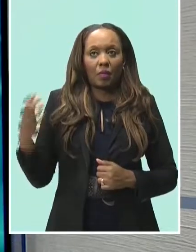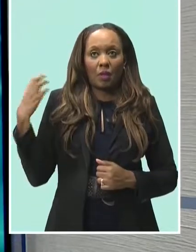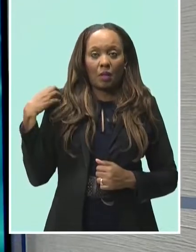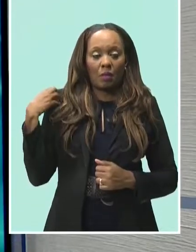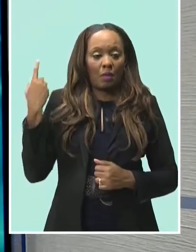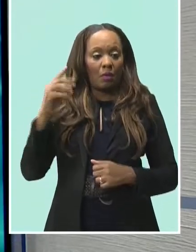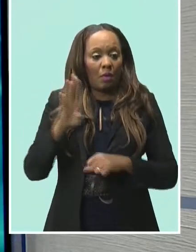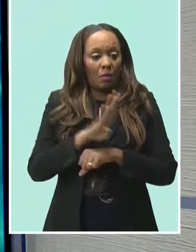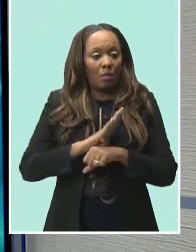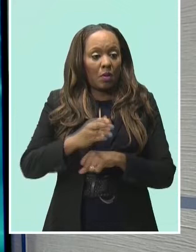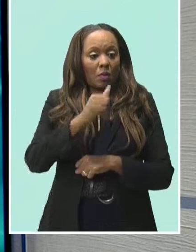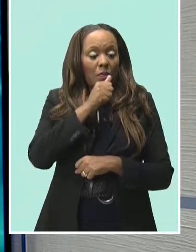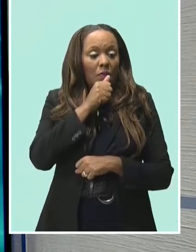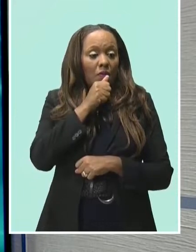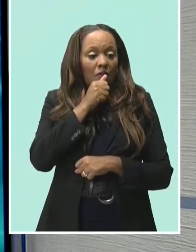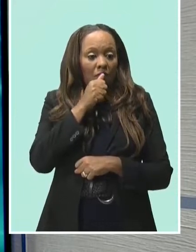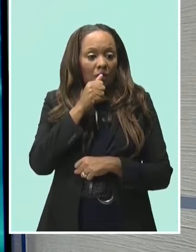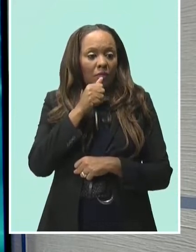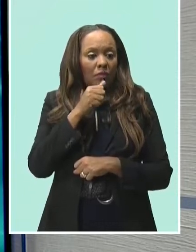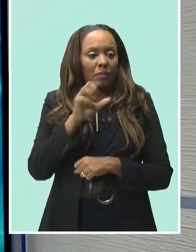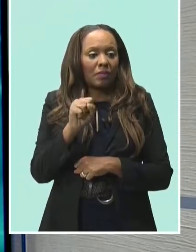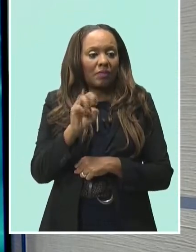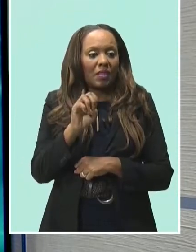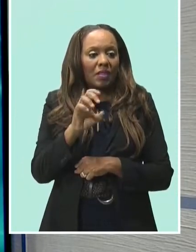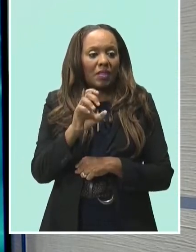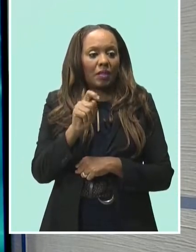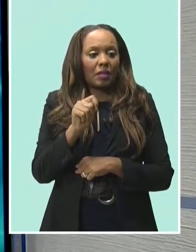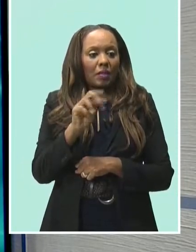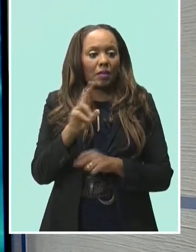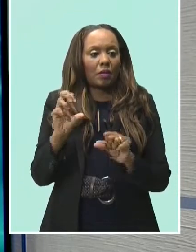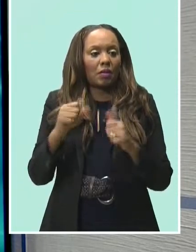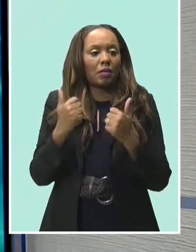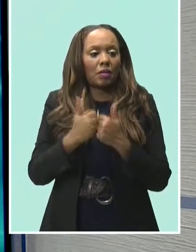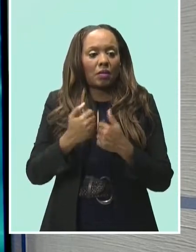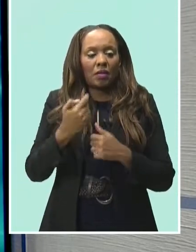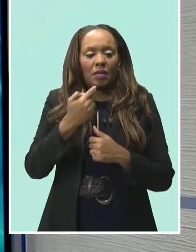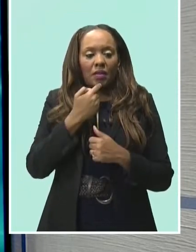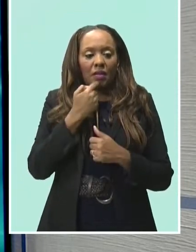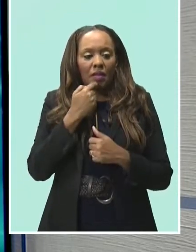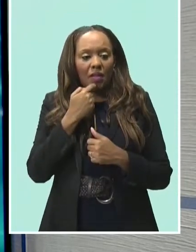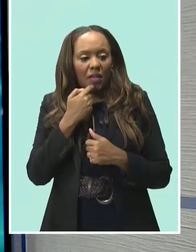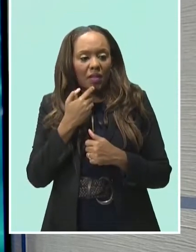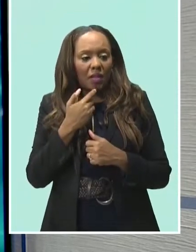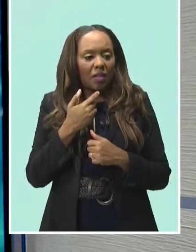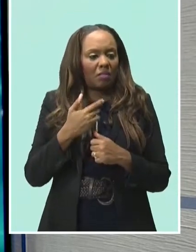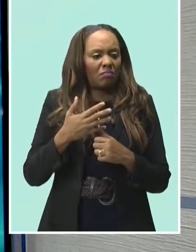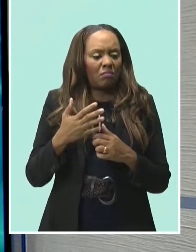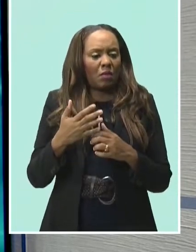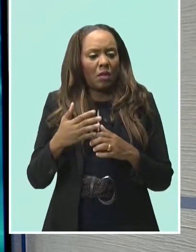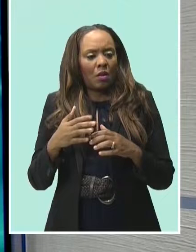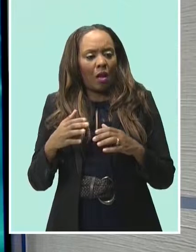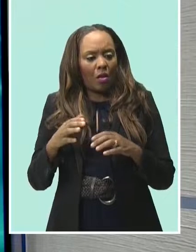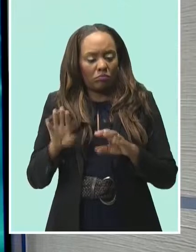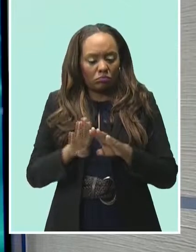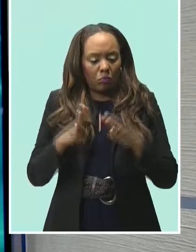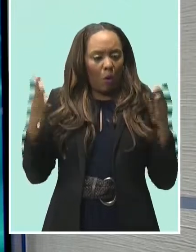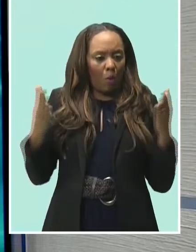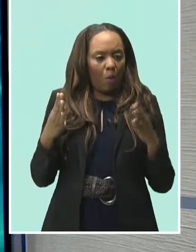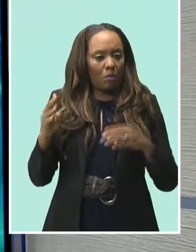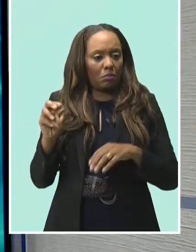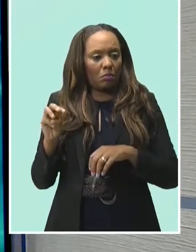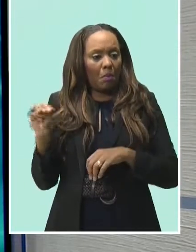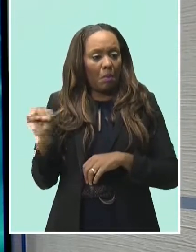Chairman of the Barbados Private Sector Association, Edward Clark, says there has been a leveling off of activity since Monday's reopening of